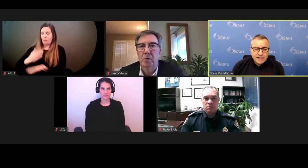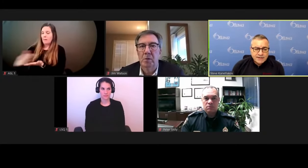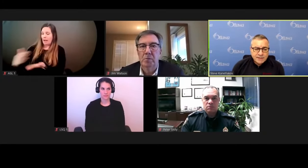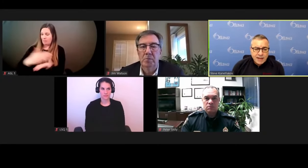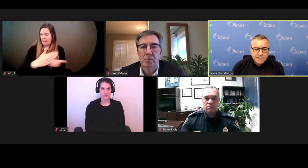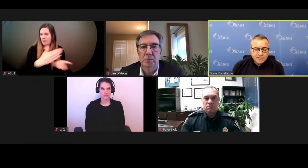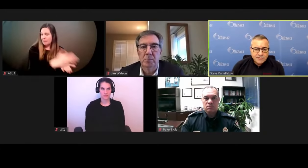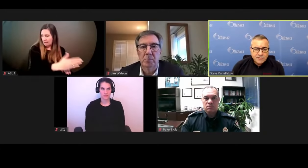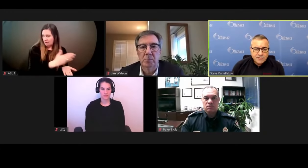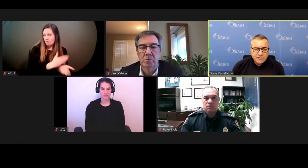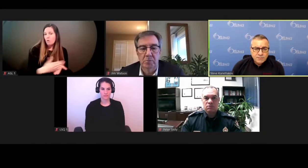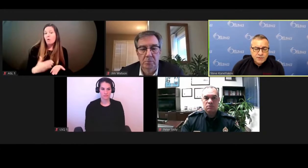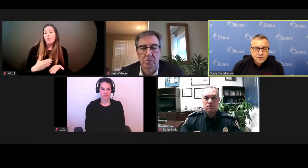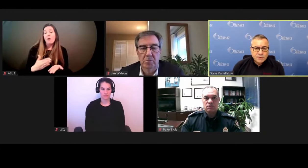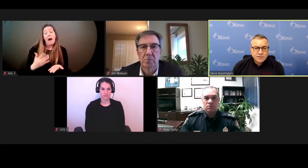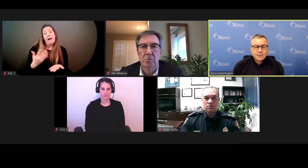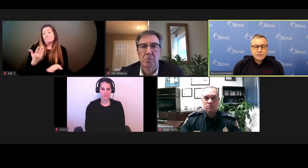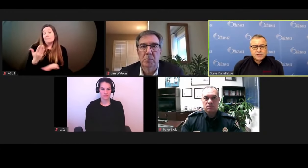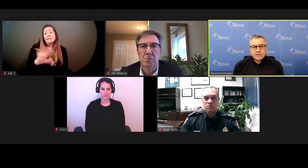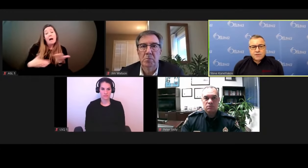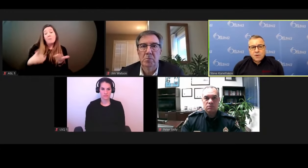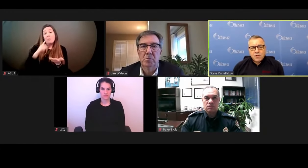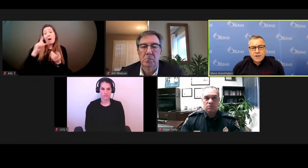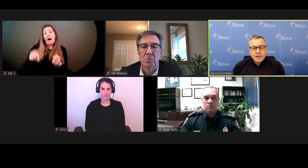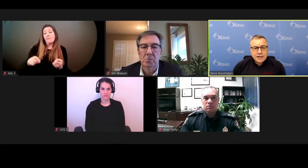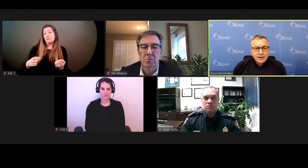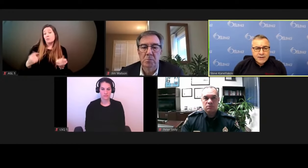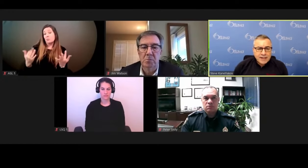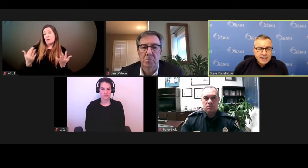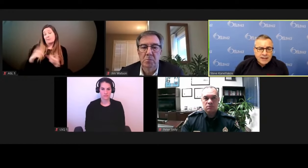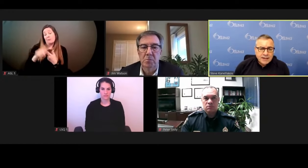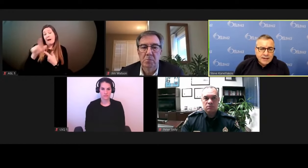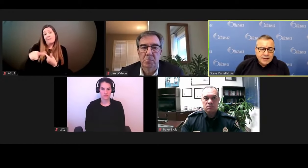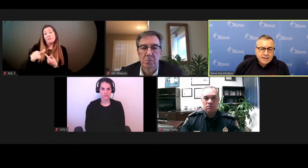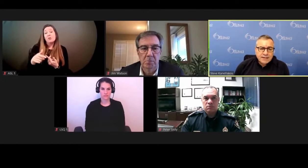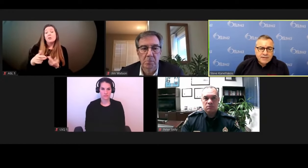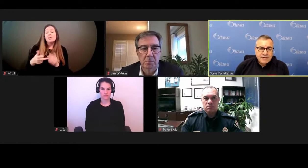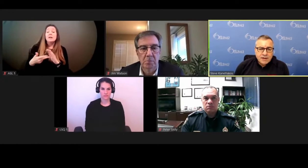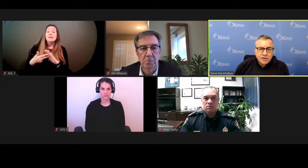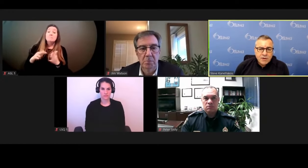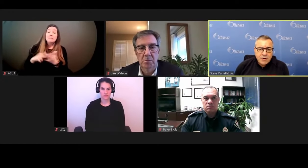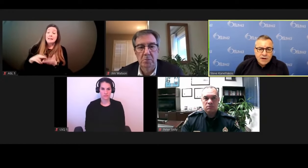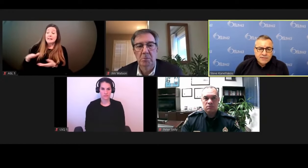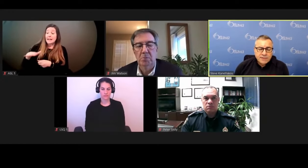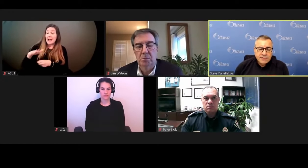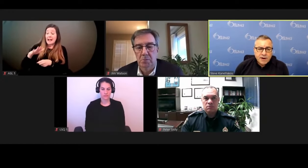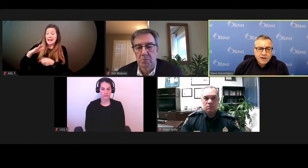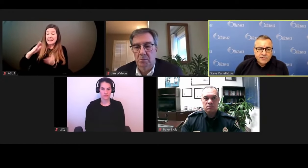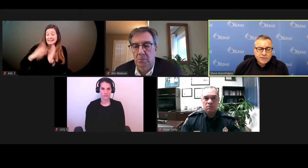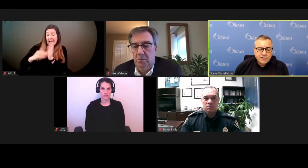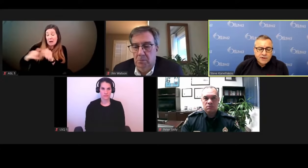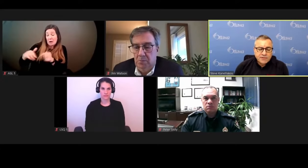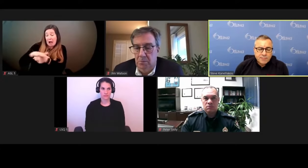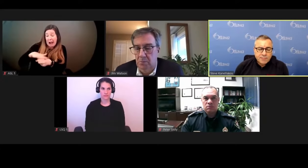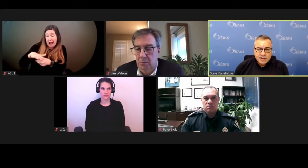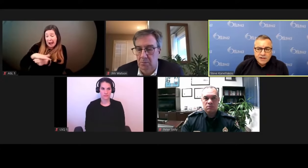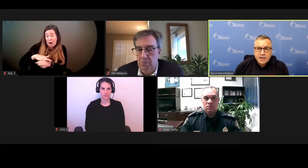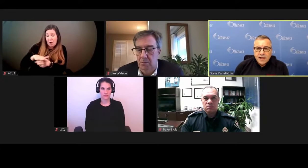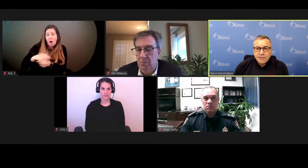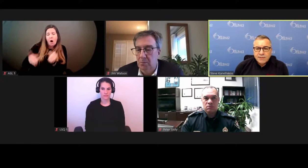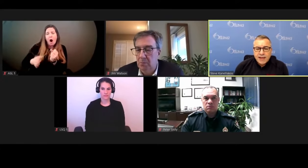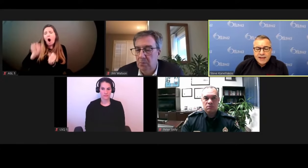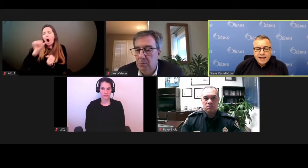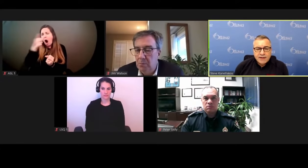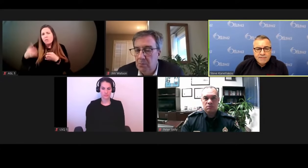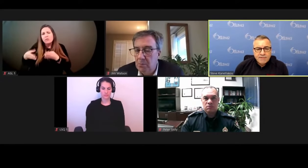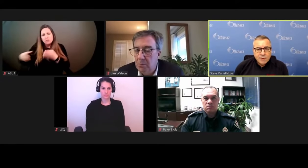able to get to them after. So there should be no disruption to snow clearing in the downtown core, other than the parts where trucks are parked and